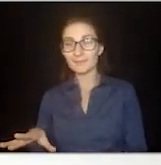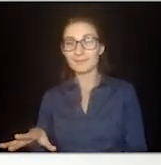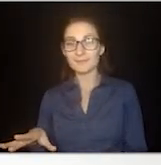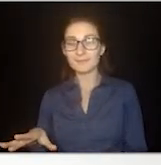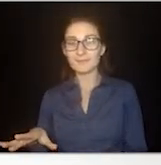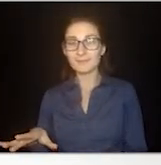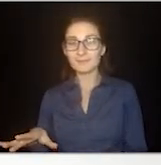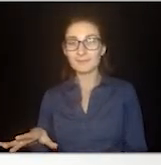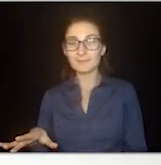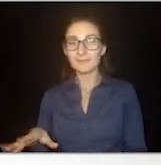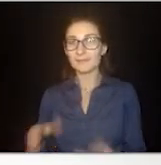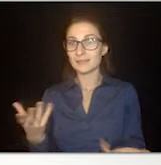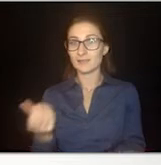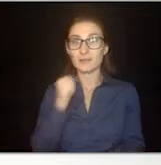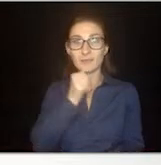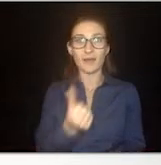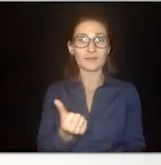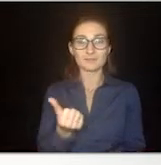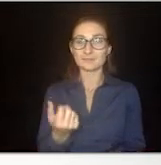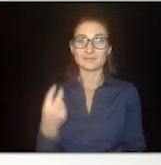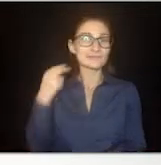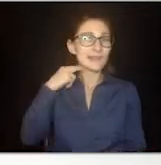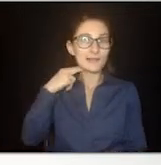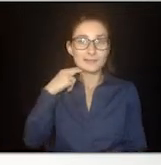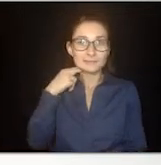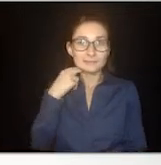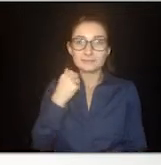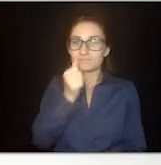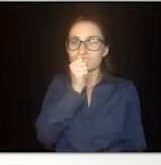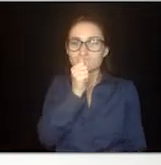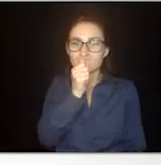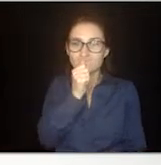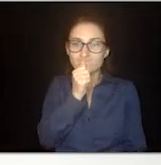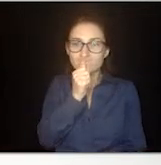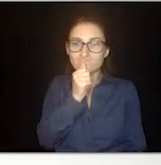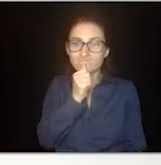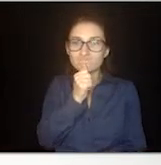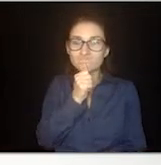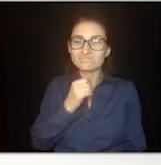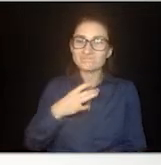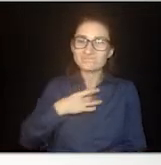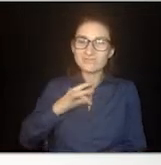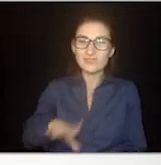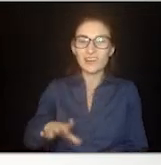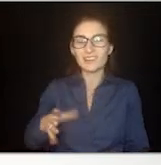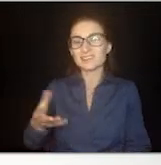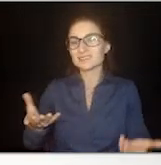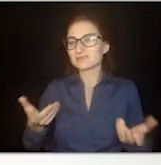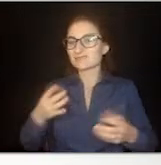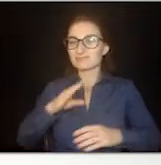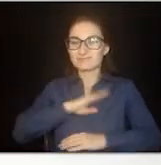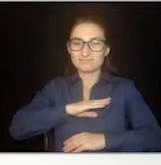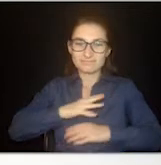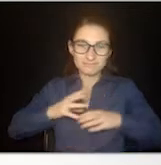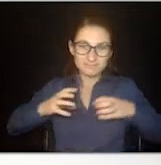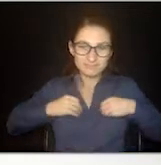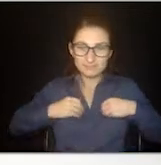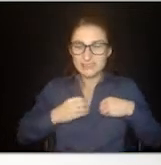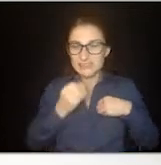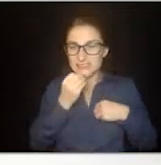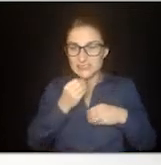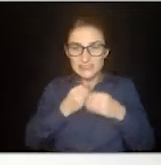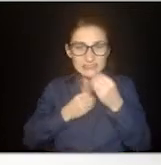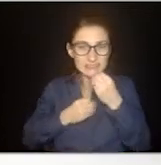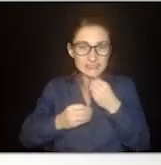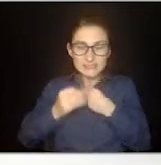like, I'm not stuck with something I don't like. And how